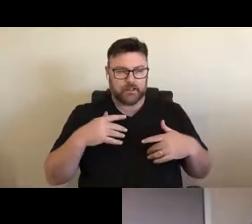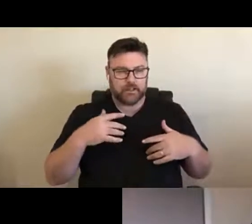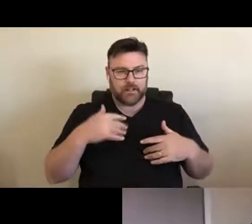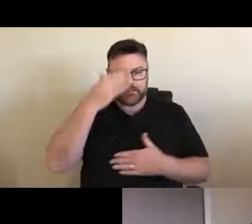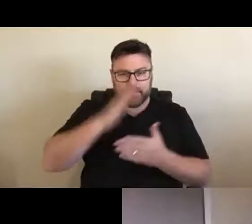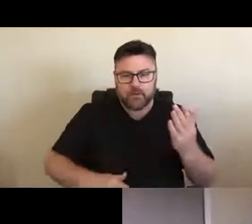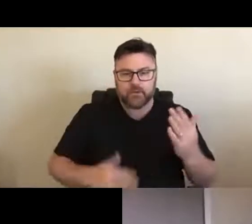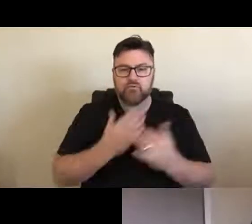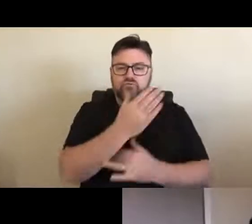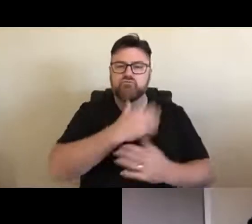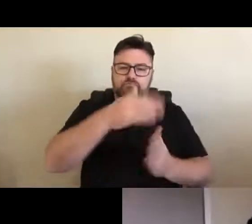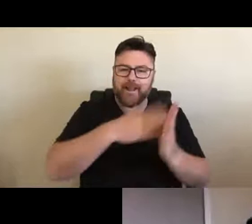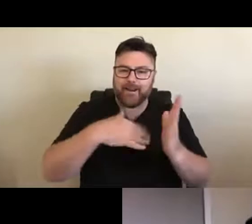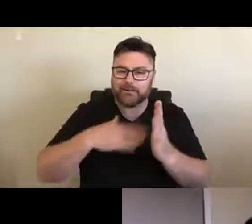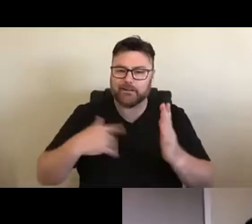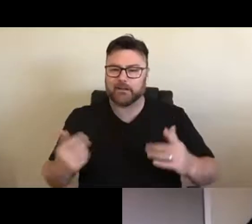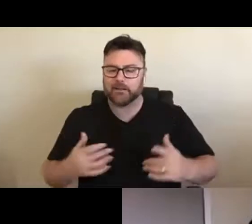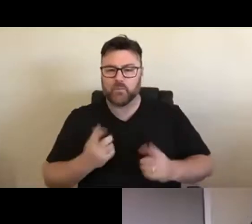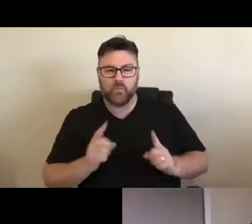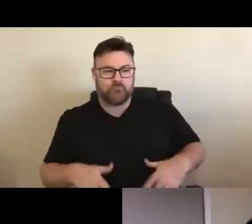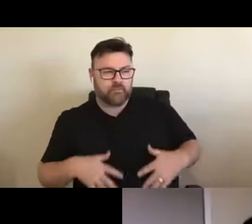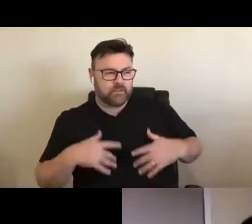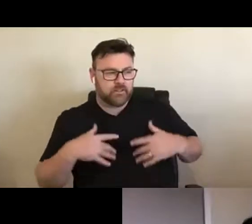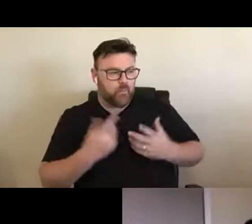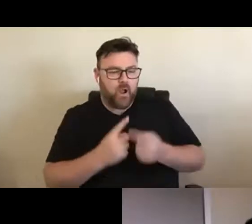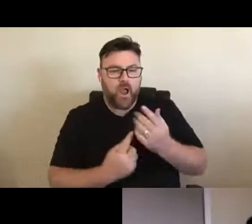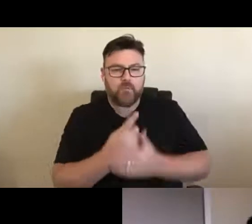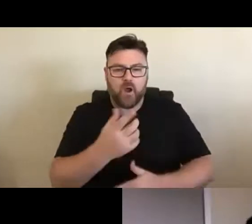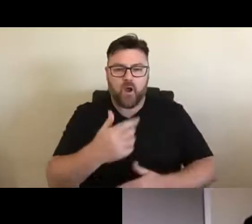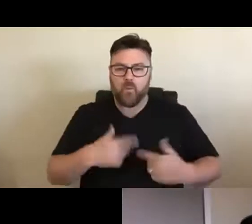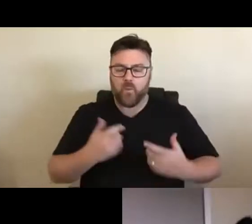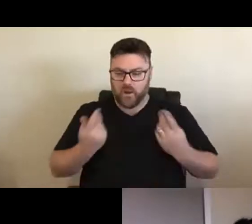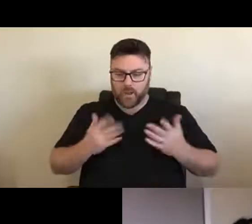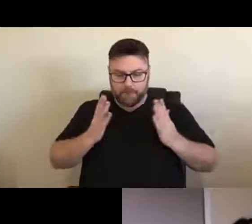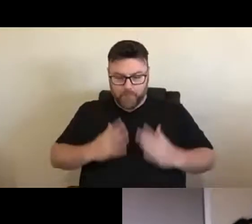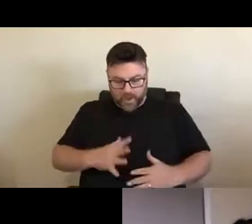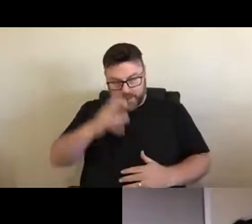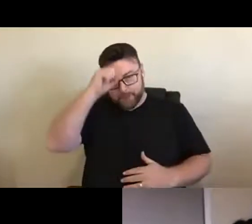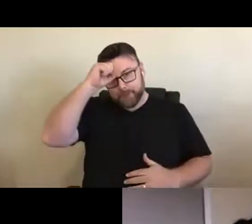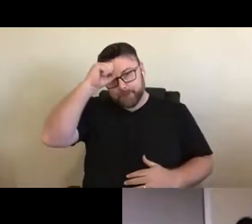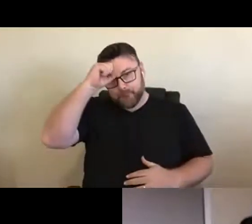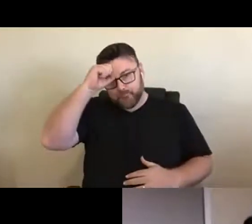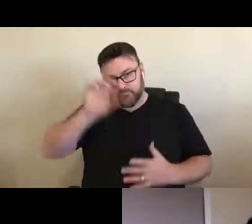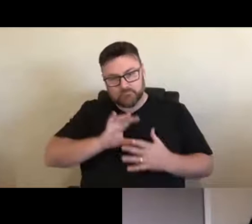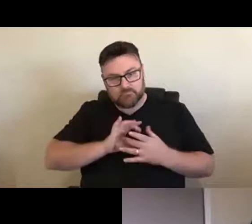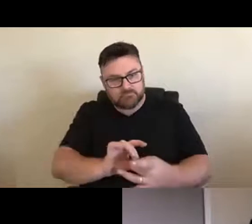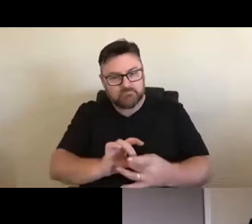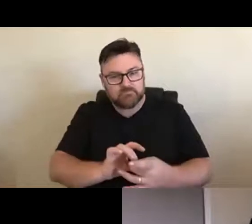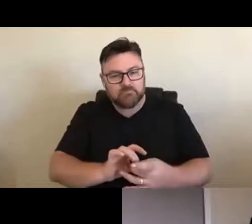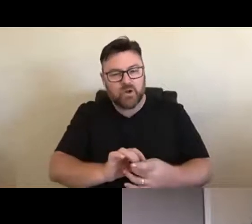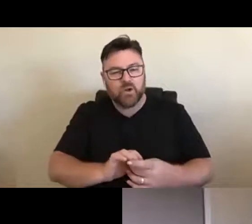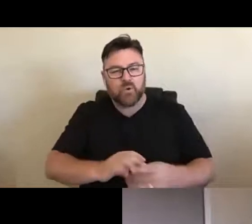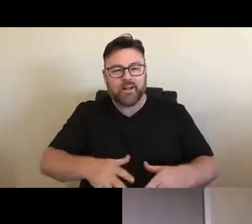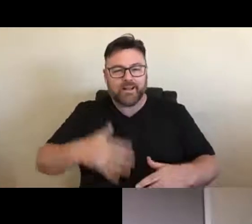So I'm interested in sort of evoking that bodily memory of experience in place rather